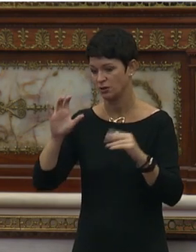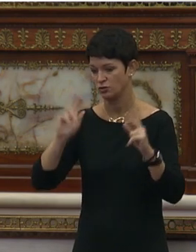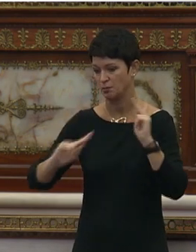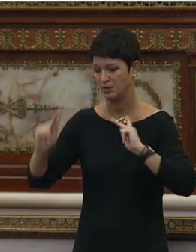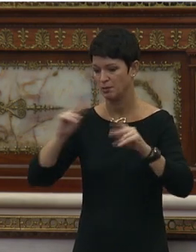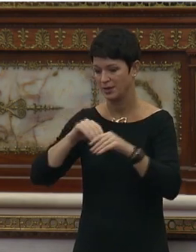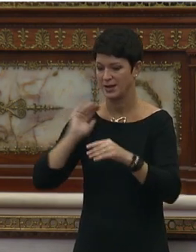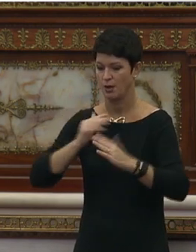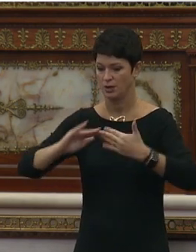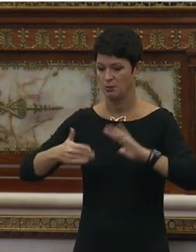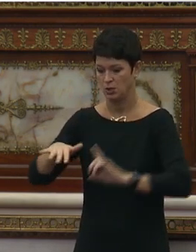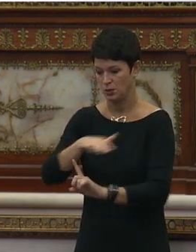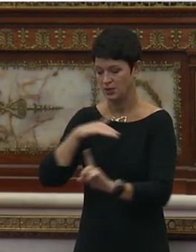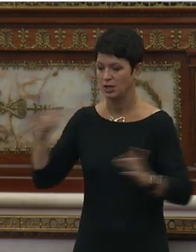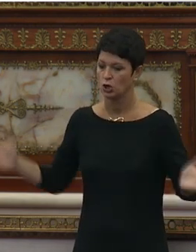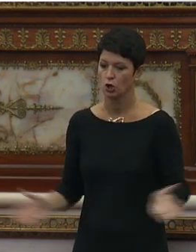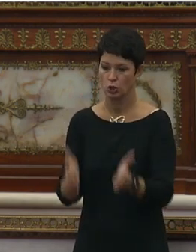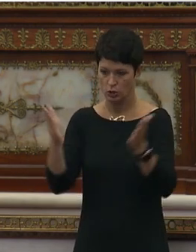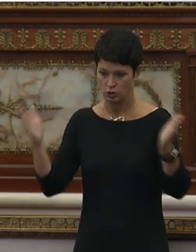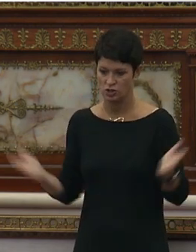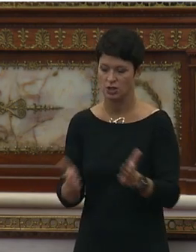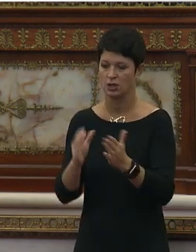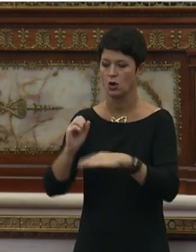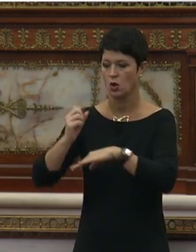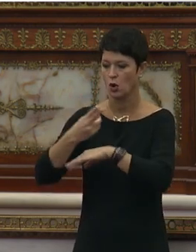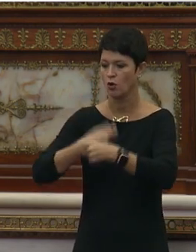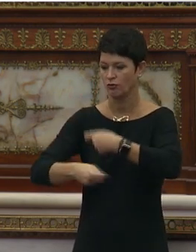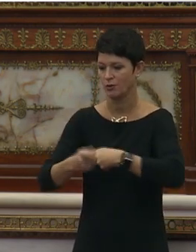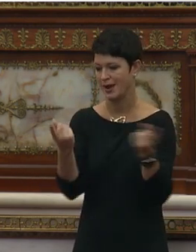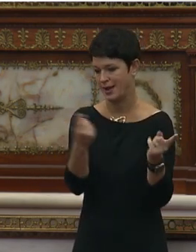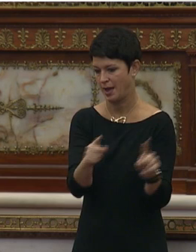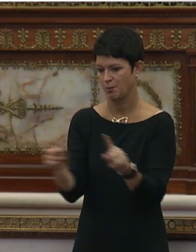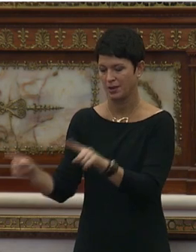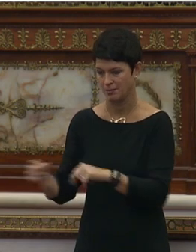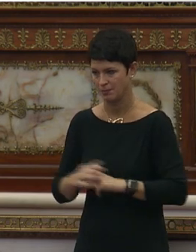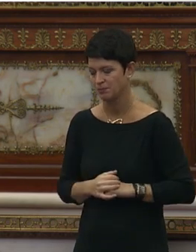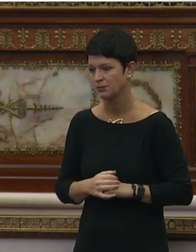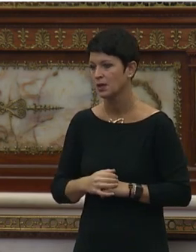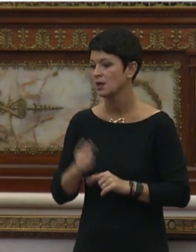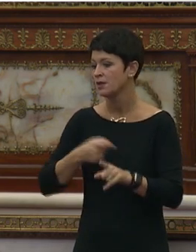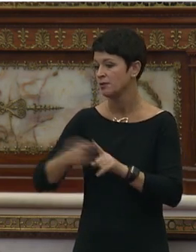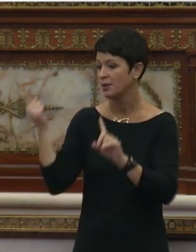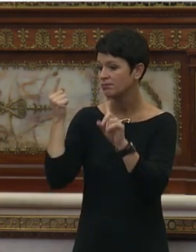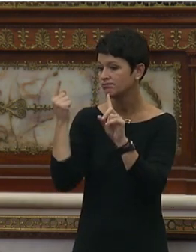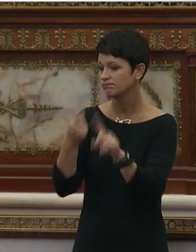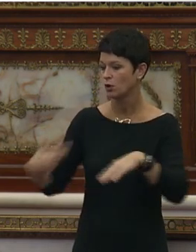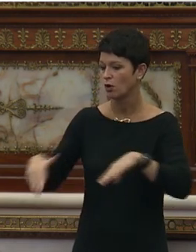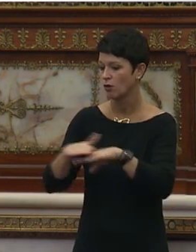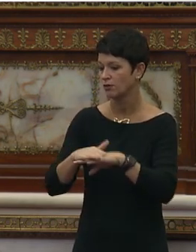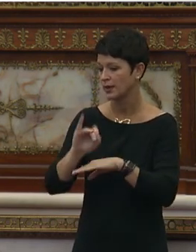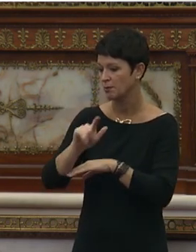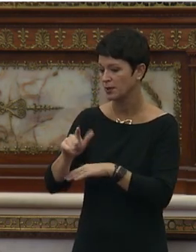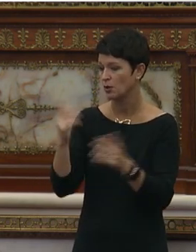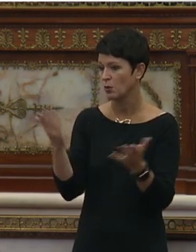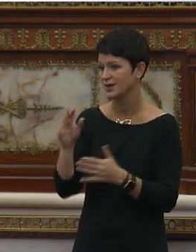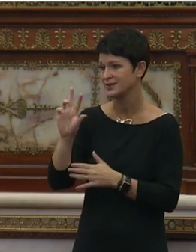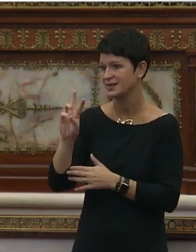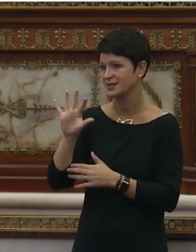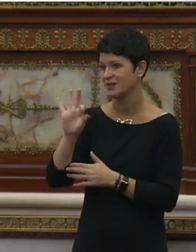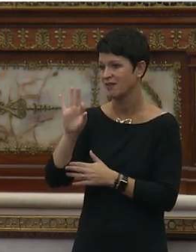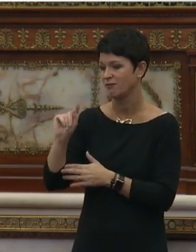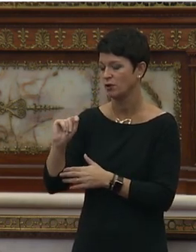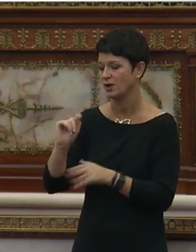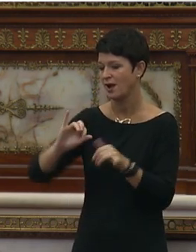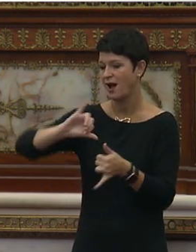in our community urging the override of the veto. The main feature of the overlay bill is the 65-foot height